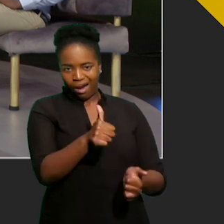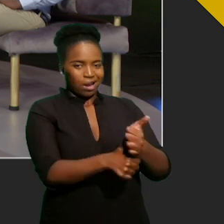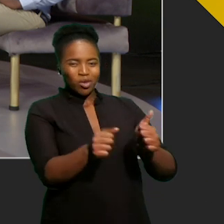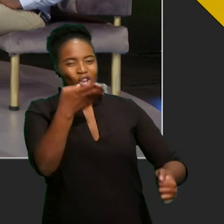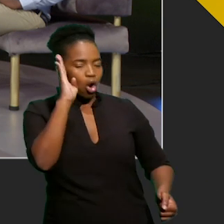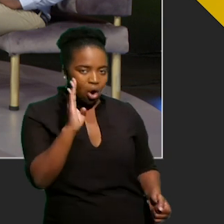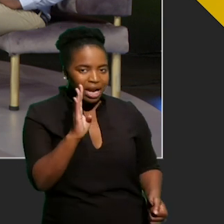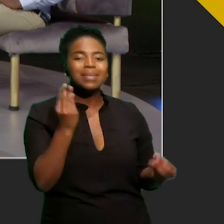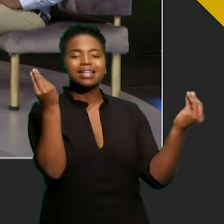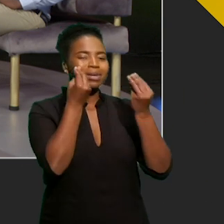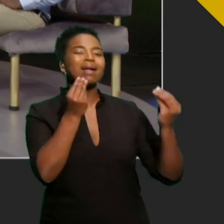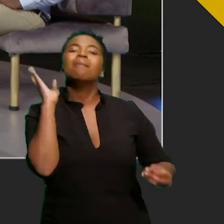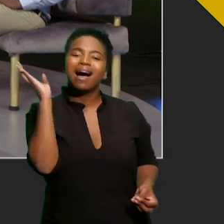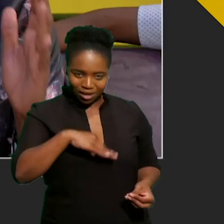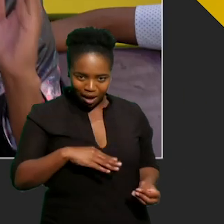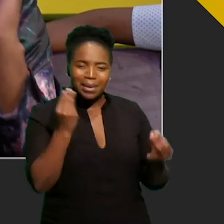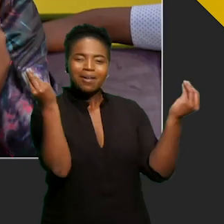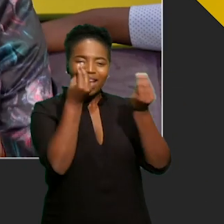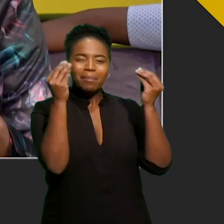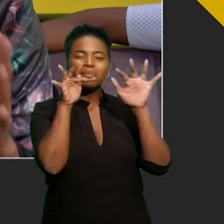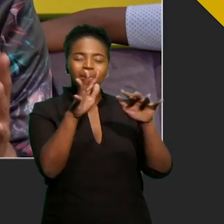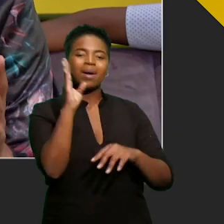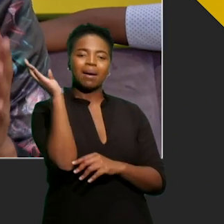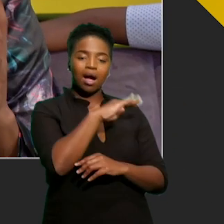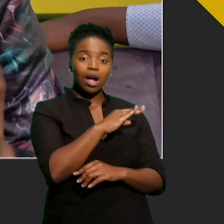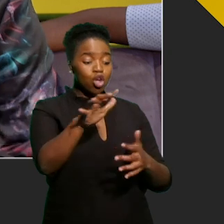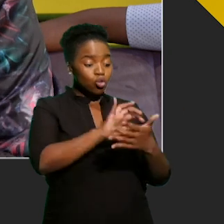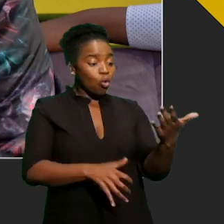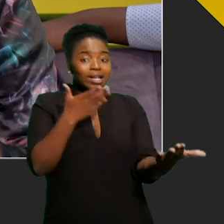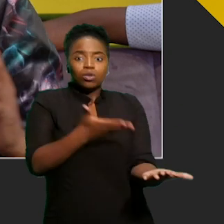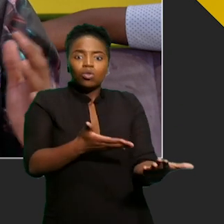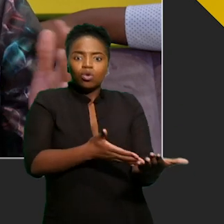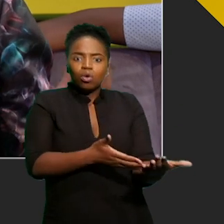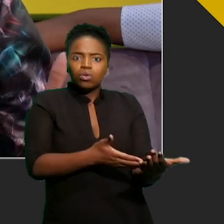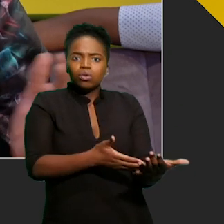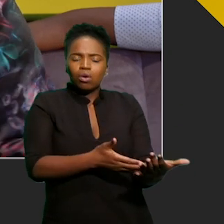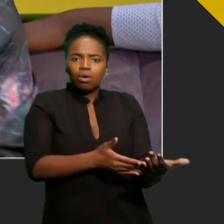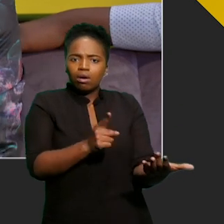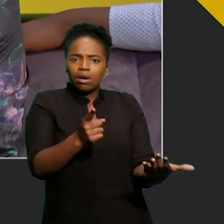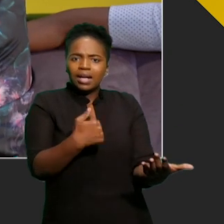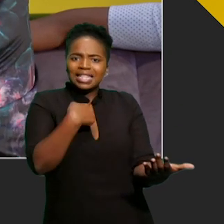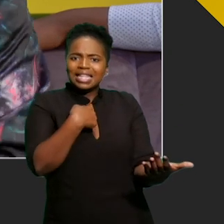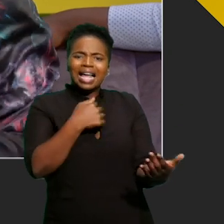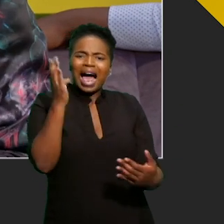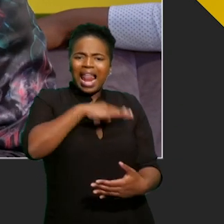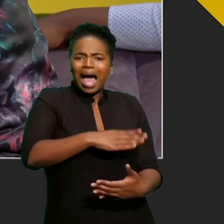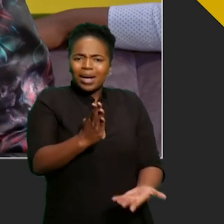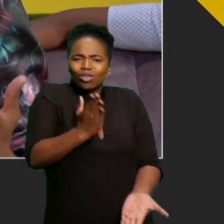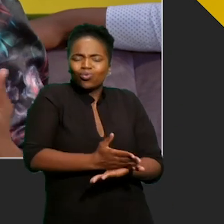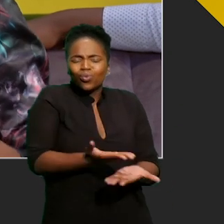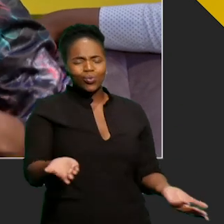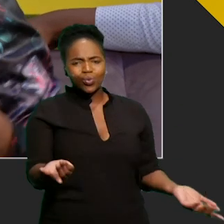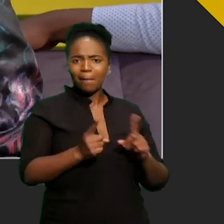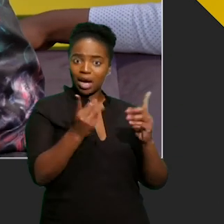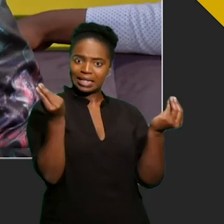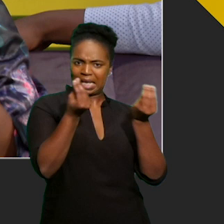Celebrities lie too. Like, you'll have a story that is a legitimate story that's sitting there, and a celebrity will go on Twitter and say, this is a lie, when it's true. But now,